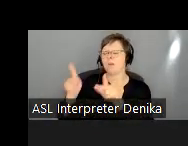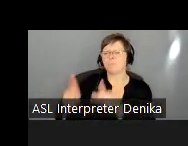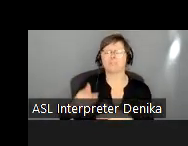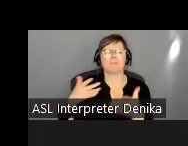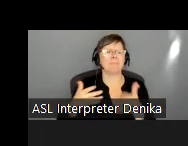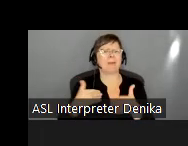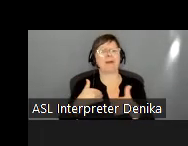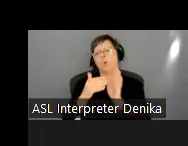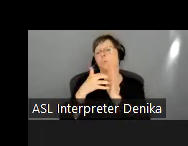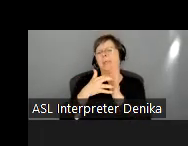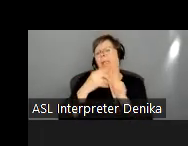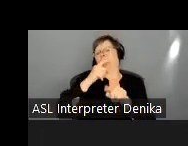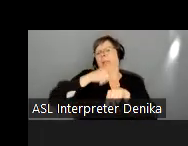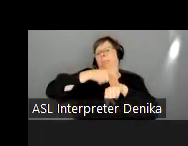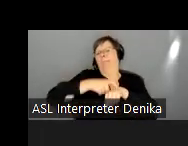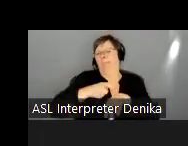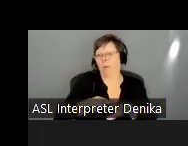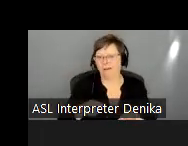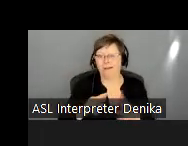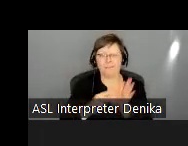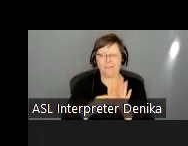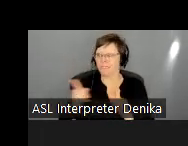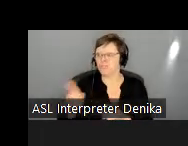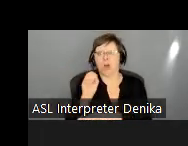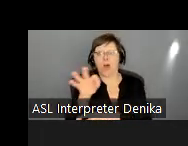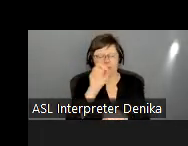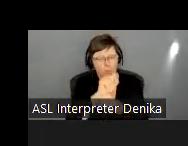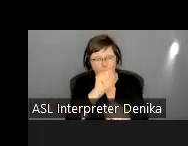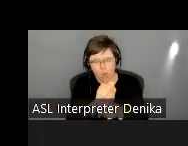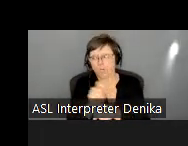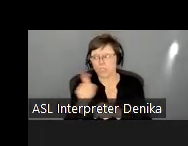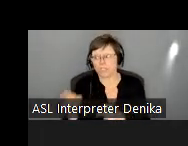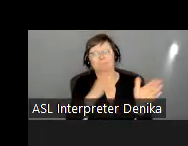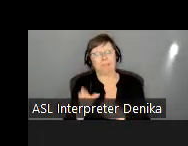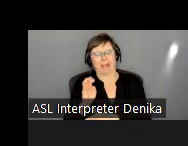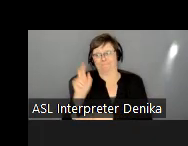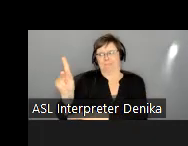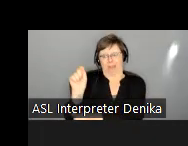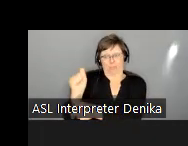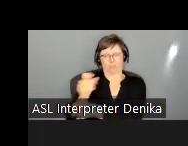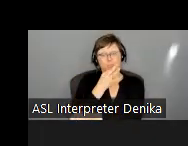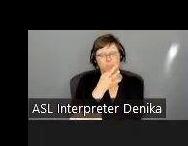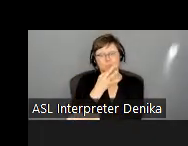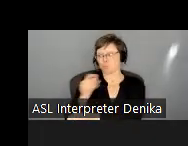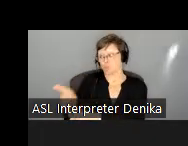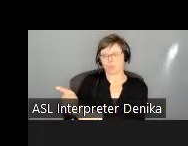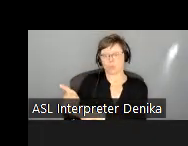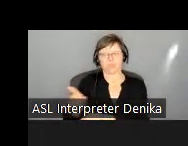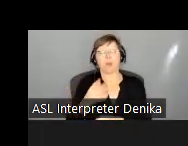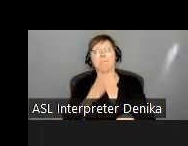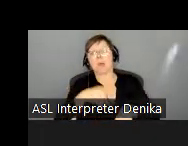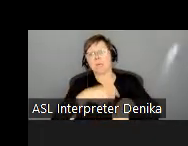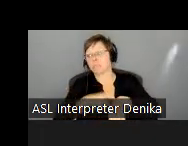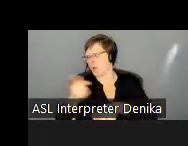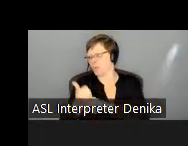they called at this time was off work for a time, going to be returning to work soon. So this caught her at a bad time.